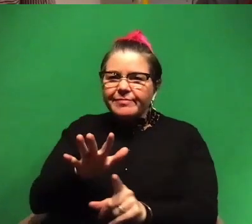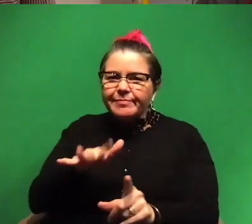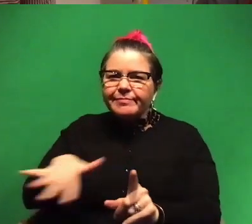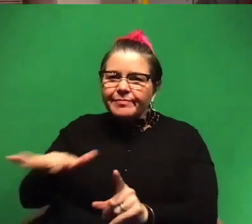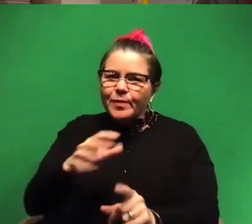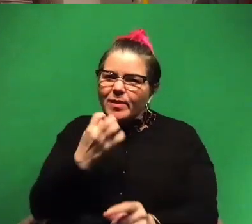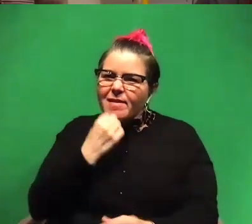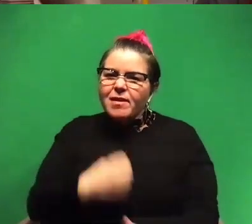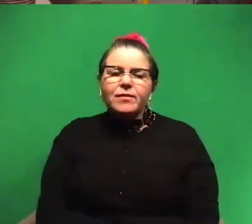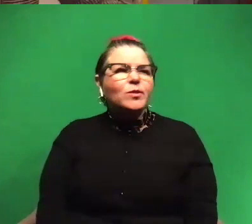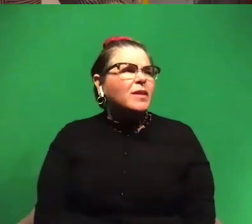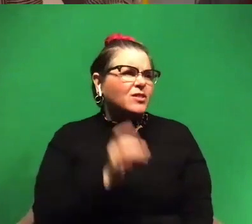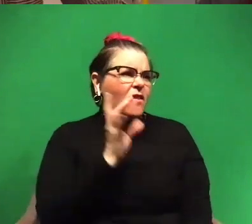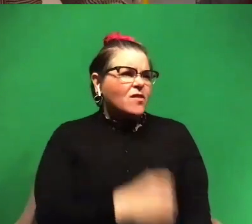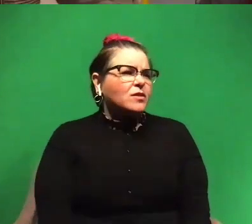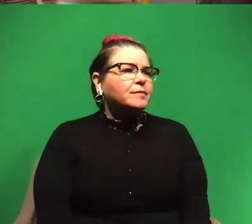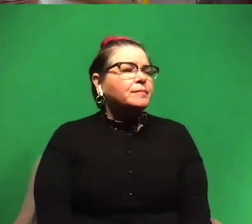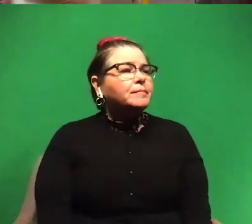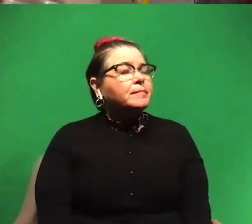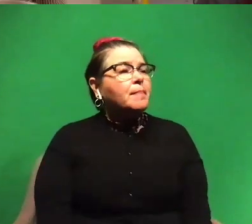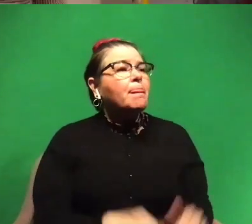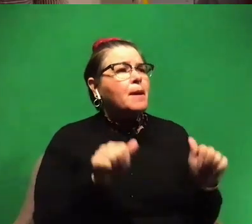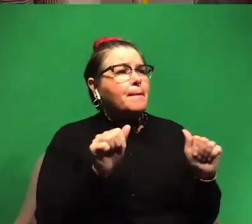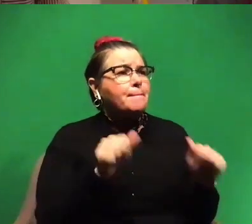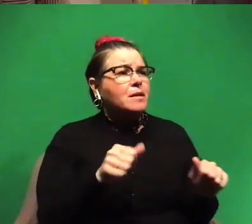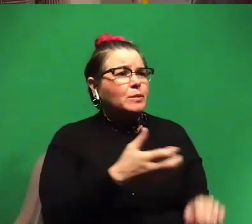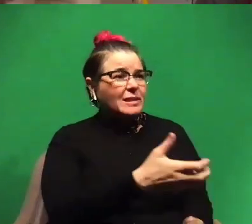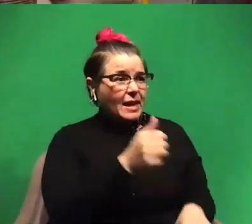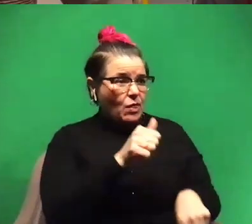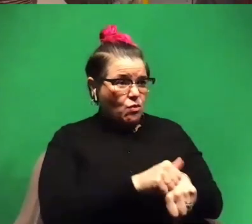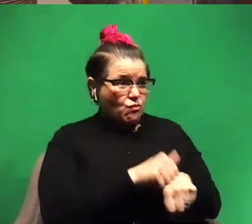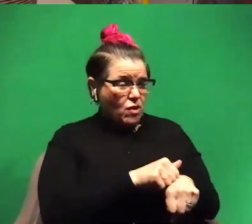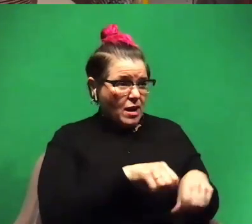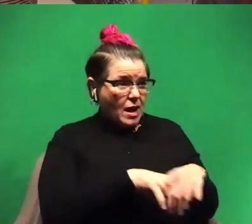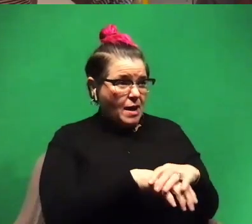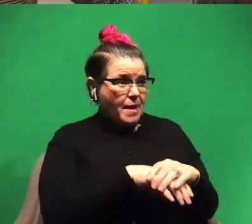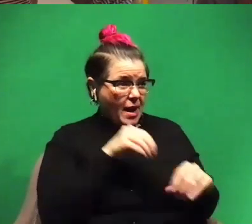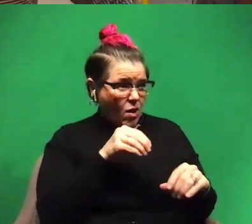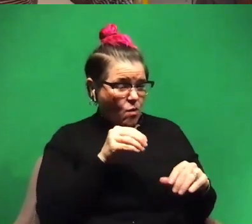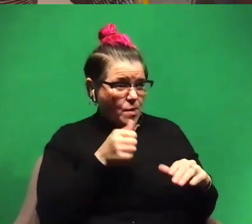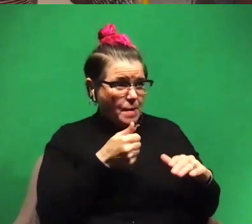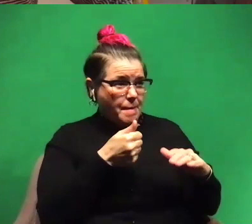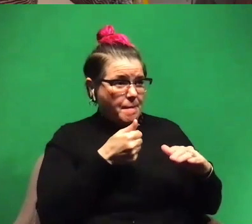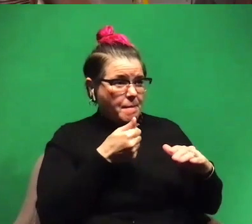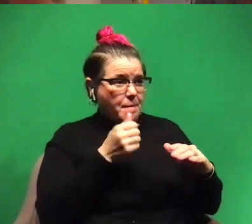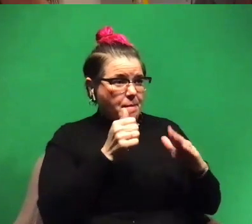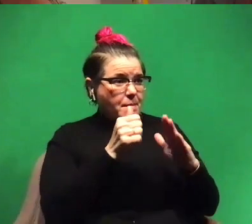That's awful. Is it possible to take the rock that's come out and like bury it again in the mine?